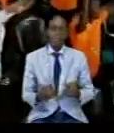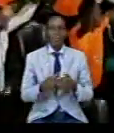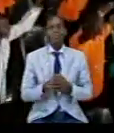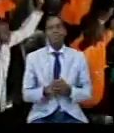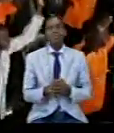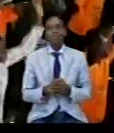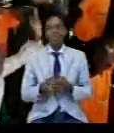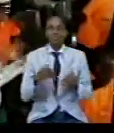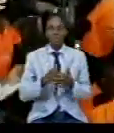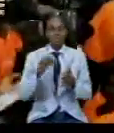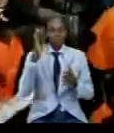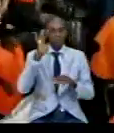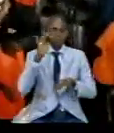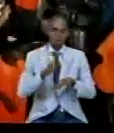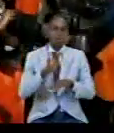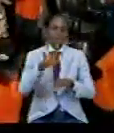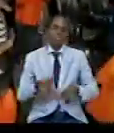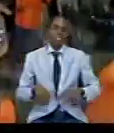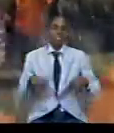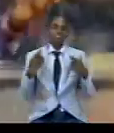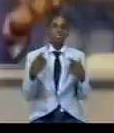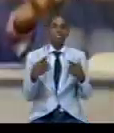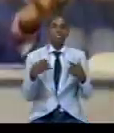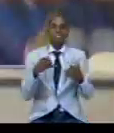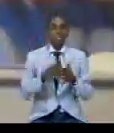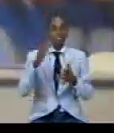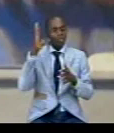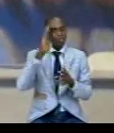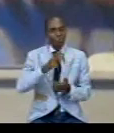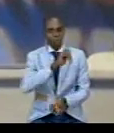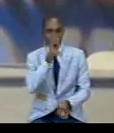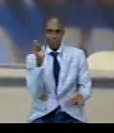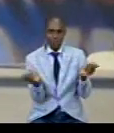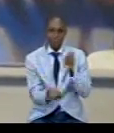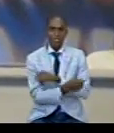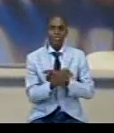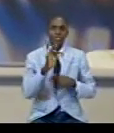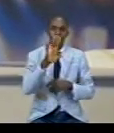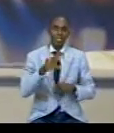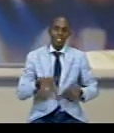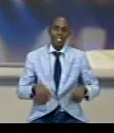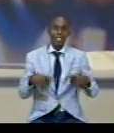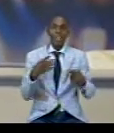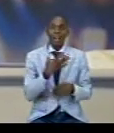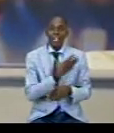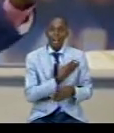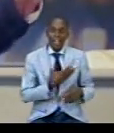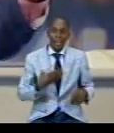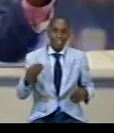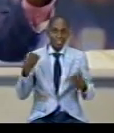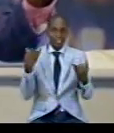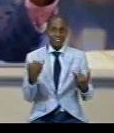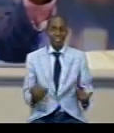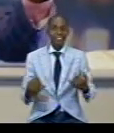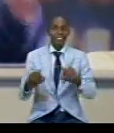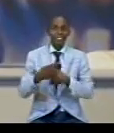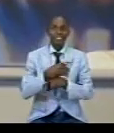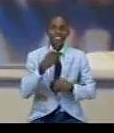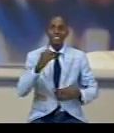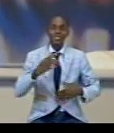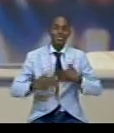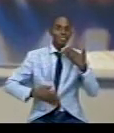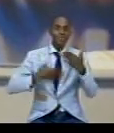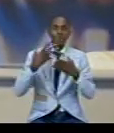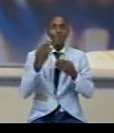will touch your life. It will transform your life. And today the joy of heaven will